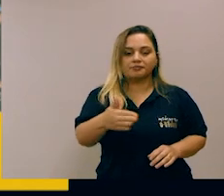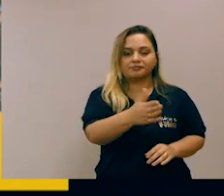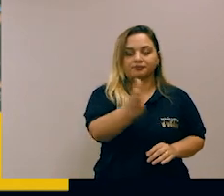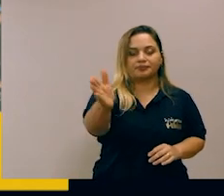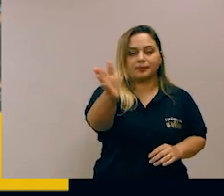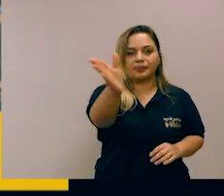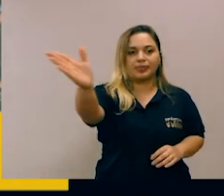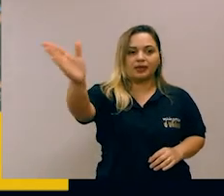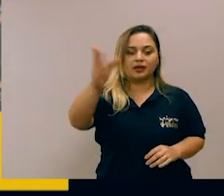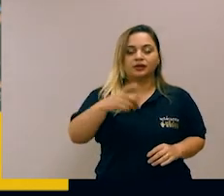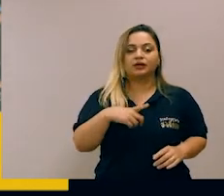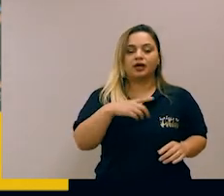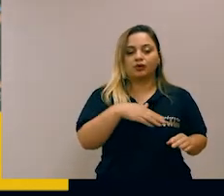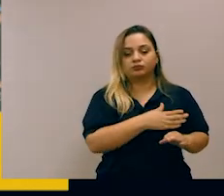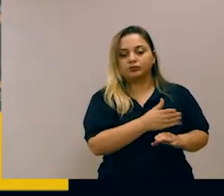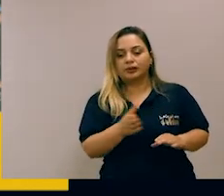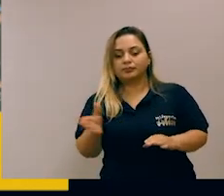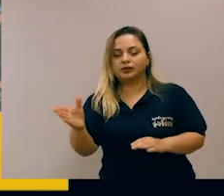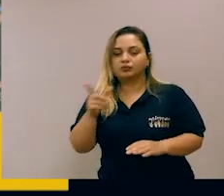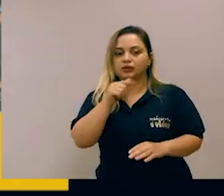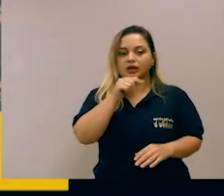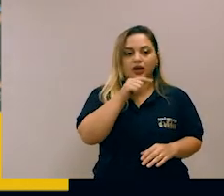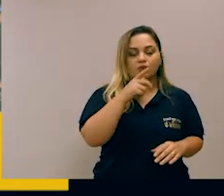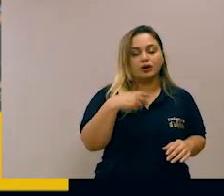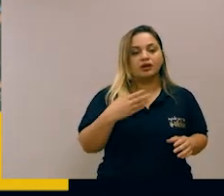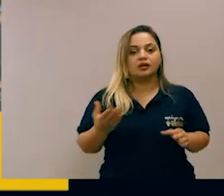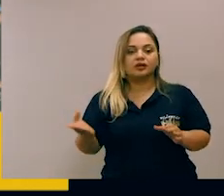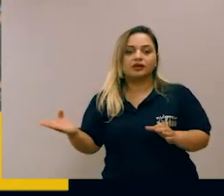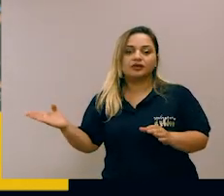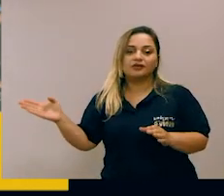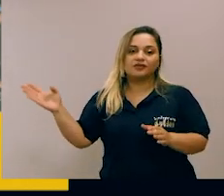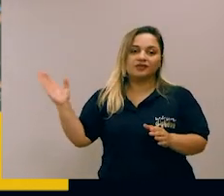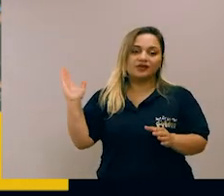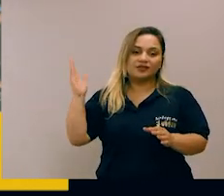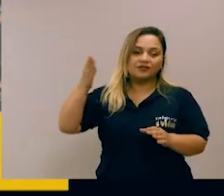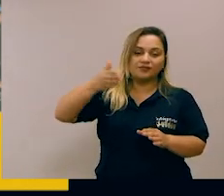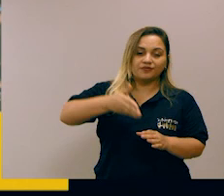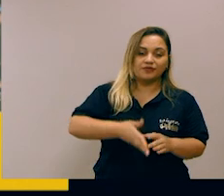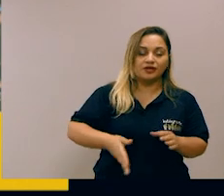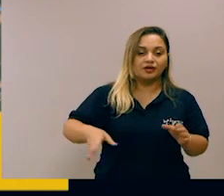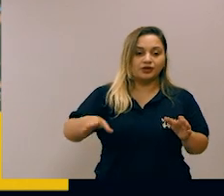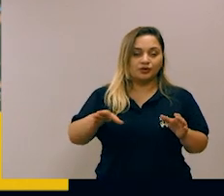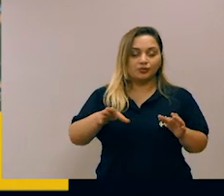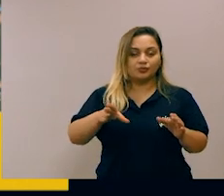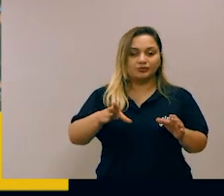stream. It's a body of water that came